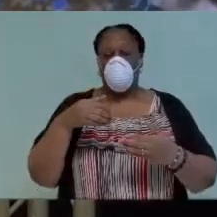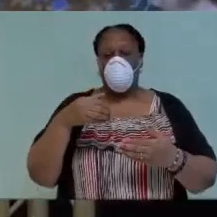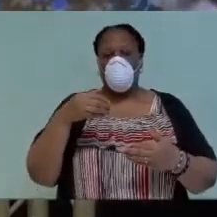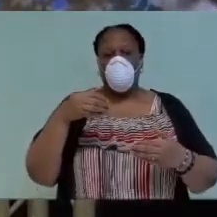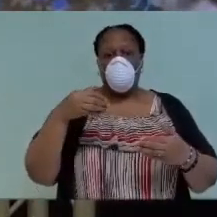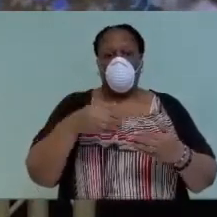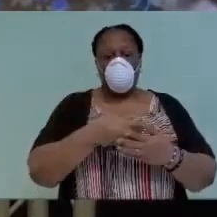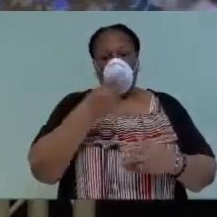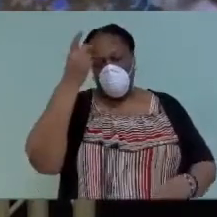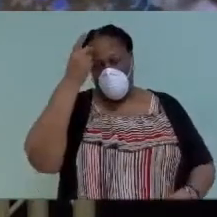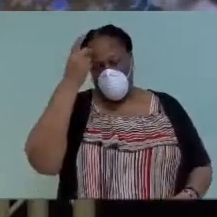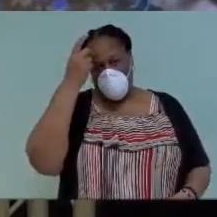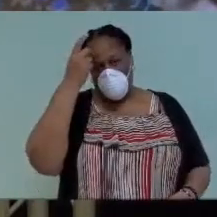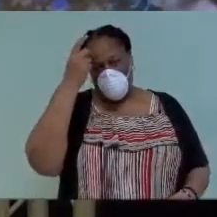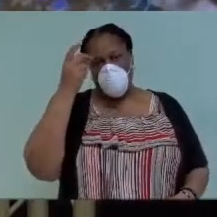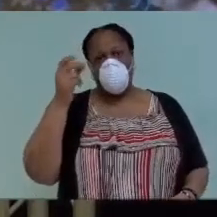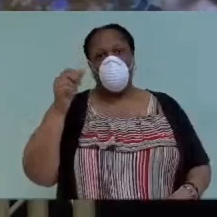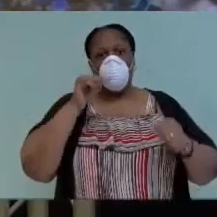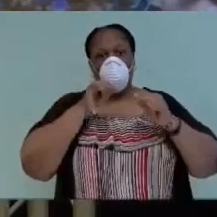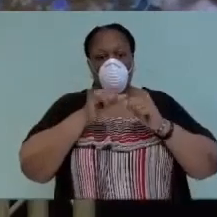the symptoms of disease have cleared up.